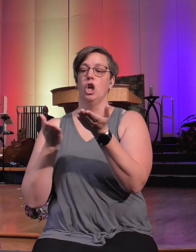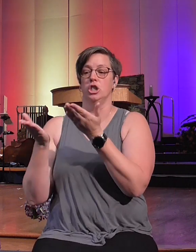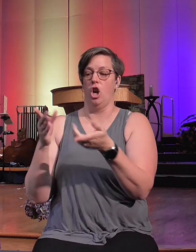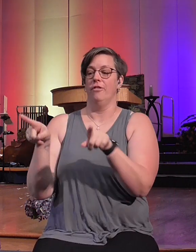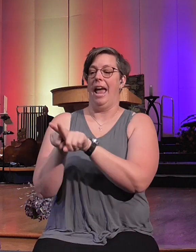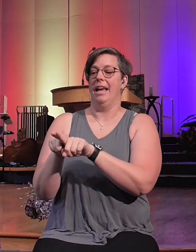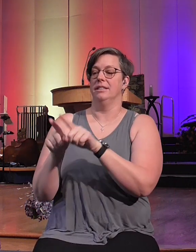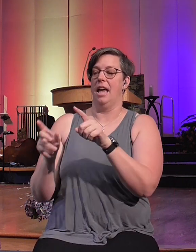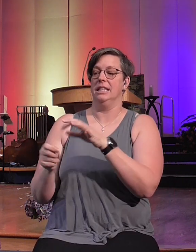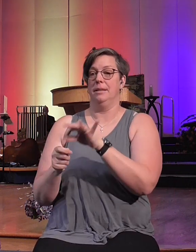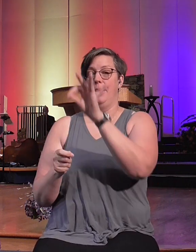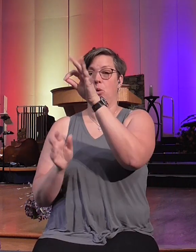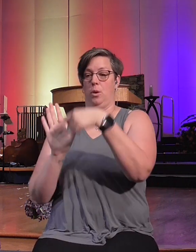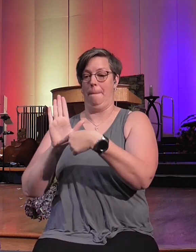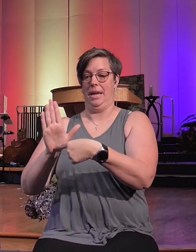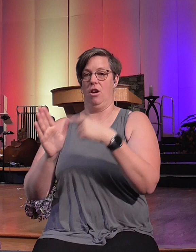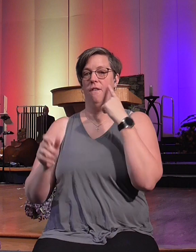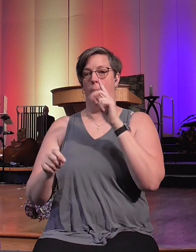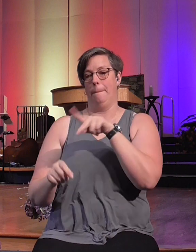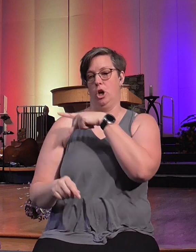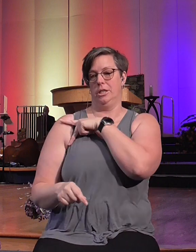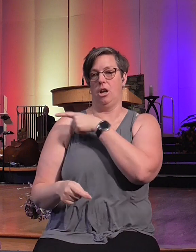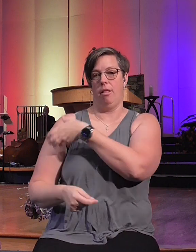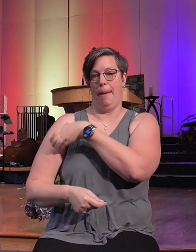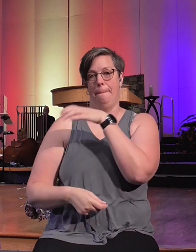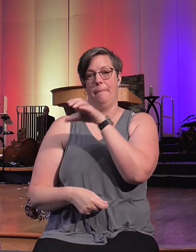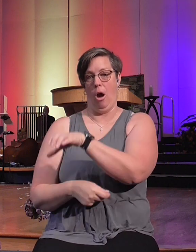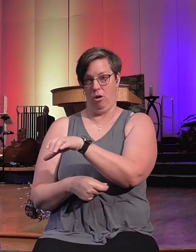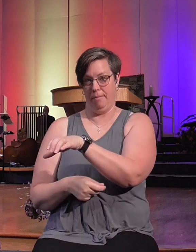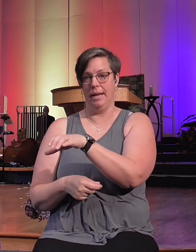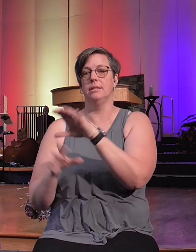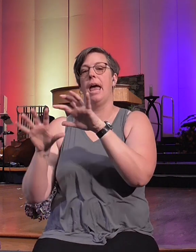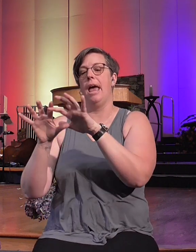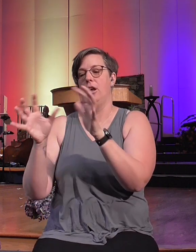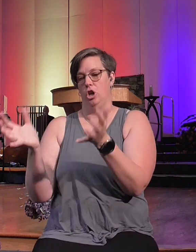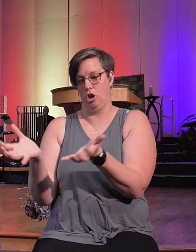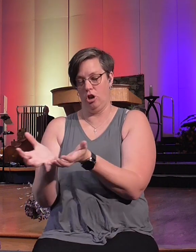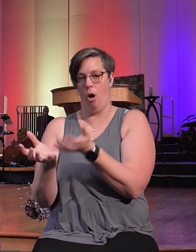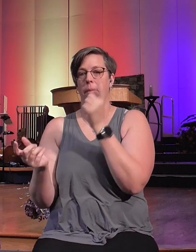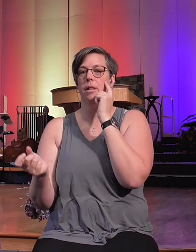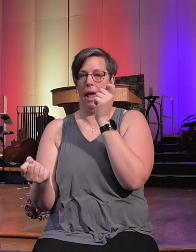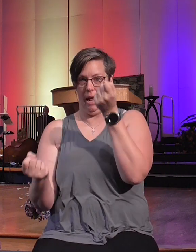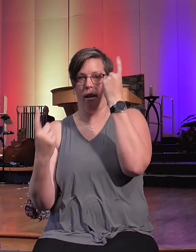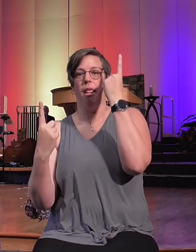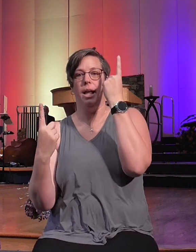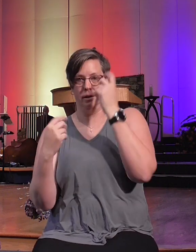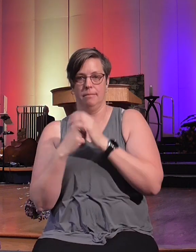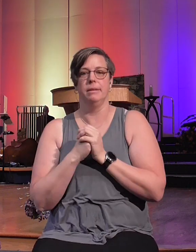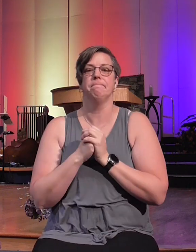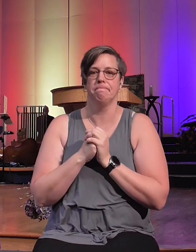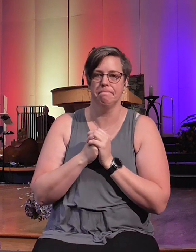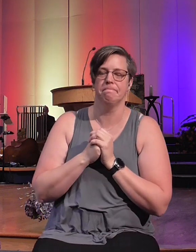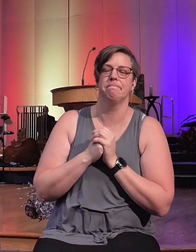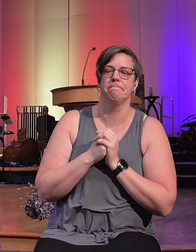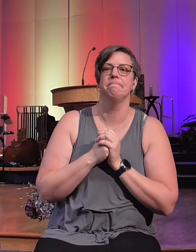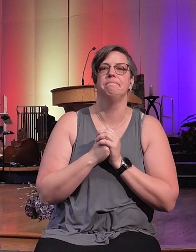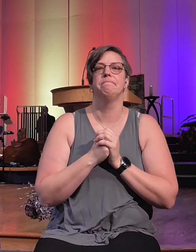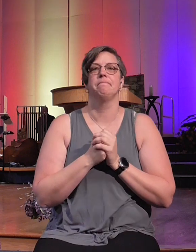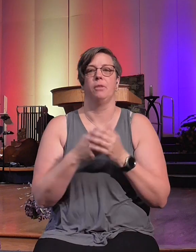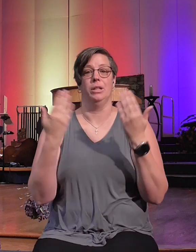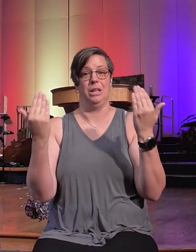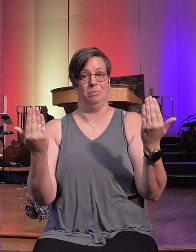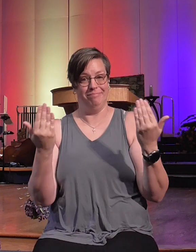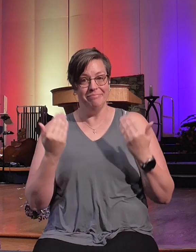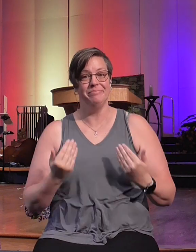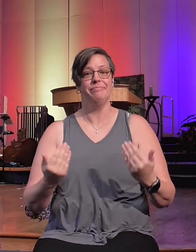serve as a spiritual beacon for personal empowerment and global enlightenment. And so we step